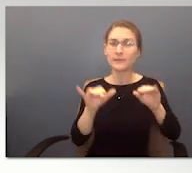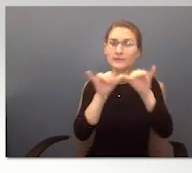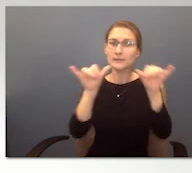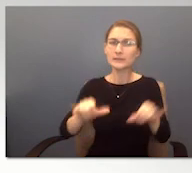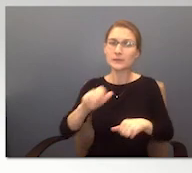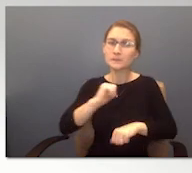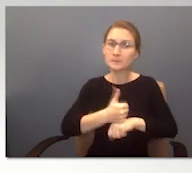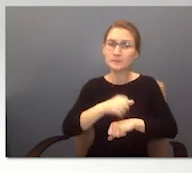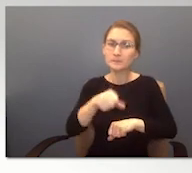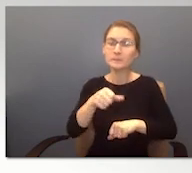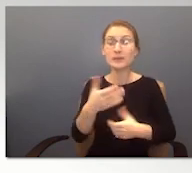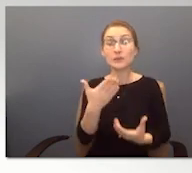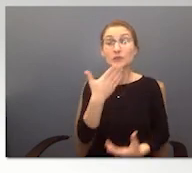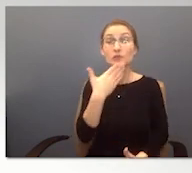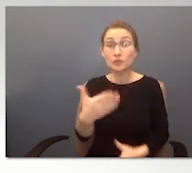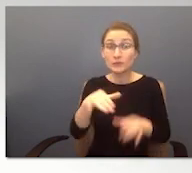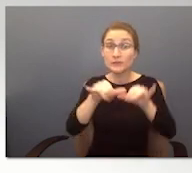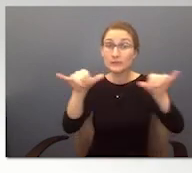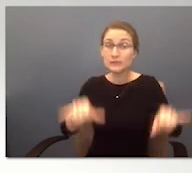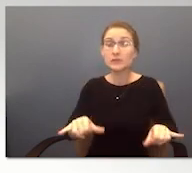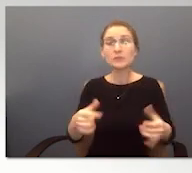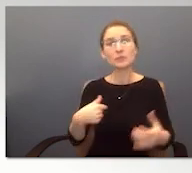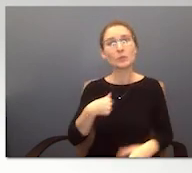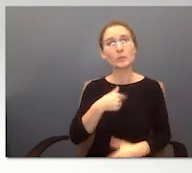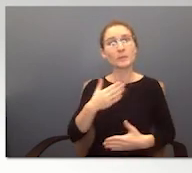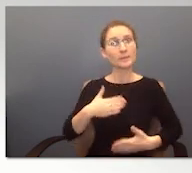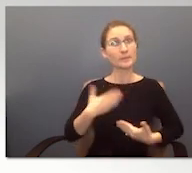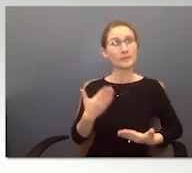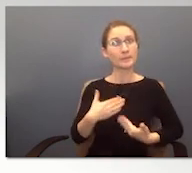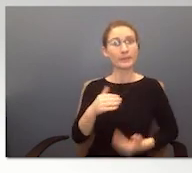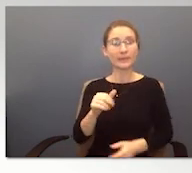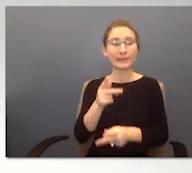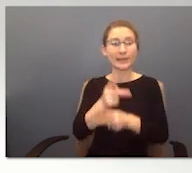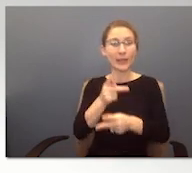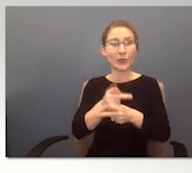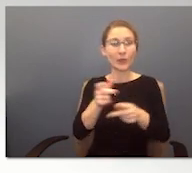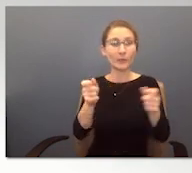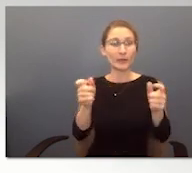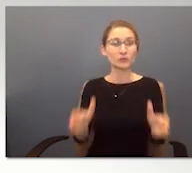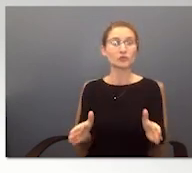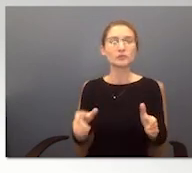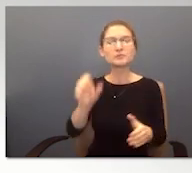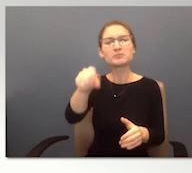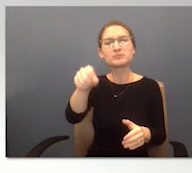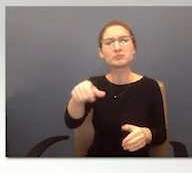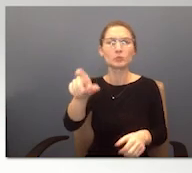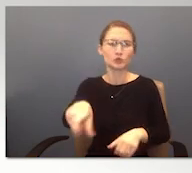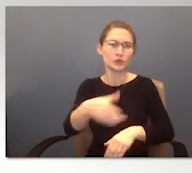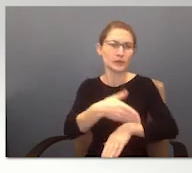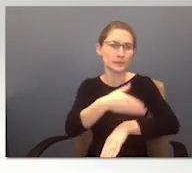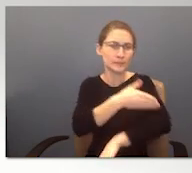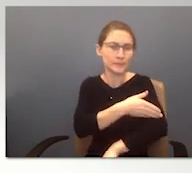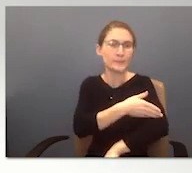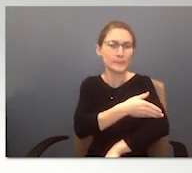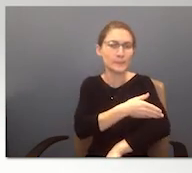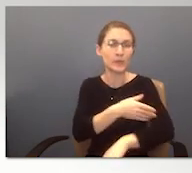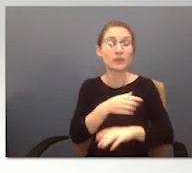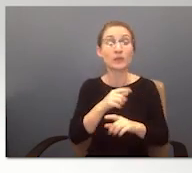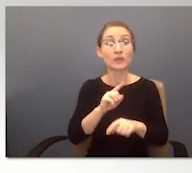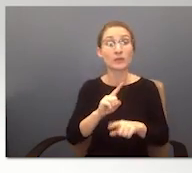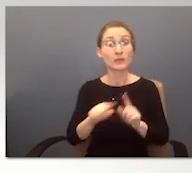good system. We're quite pleased with our care managers. We have some work to do. I think that we have an